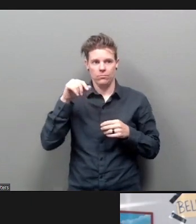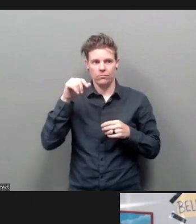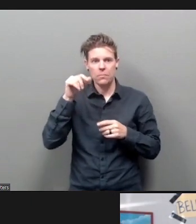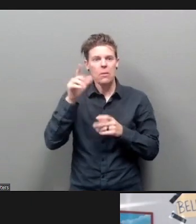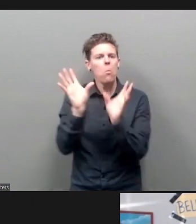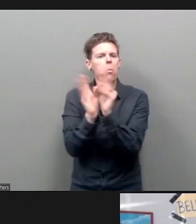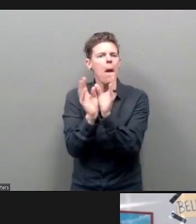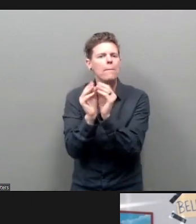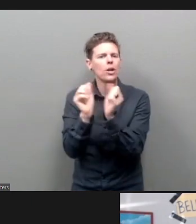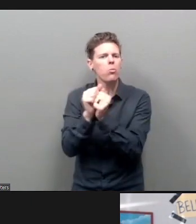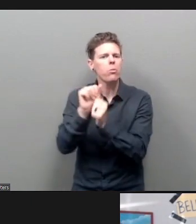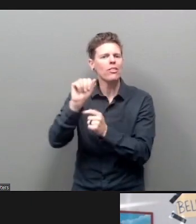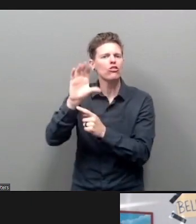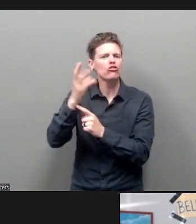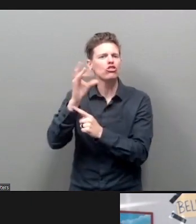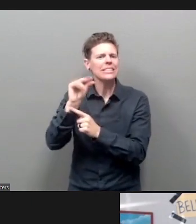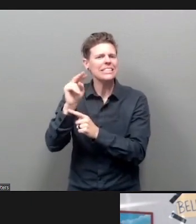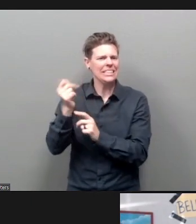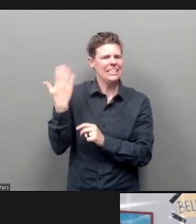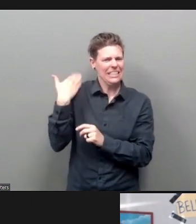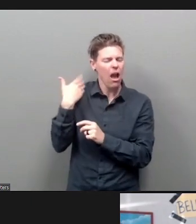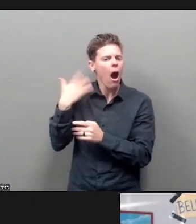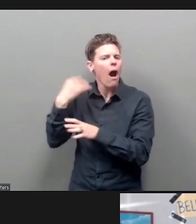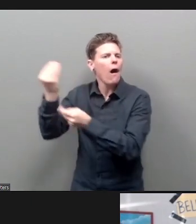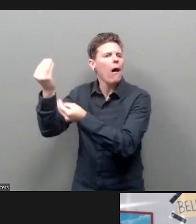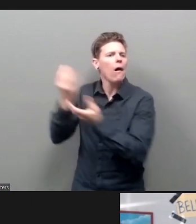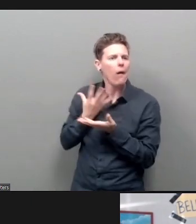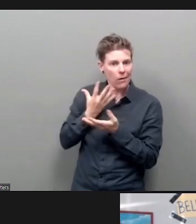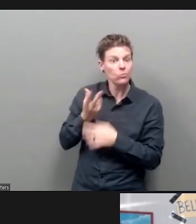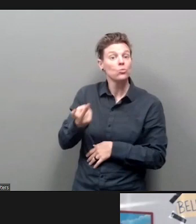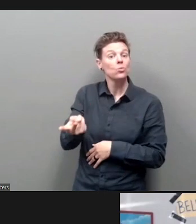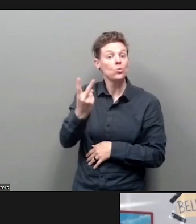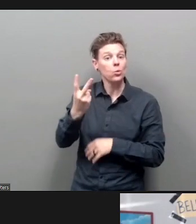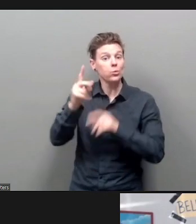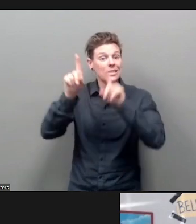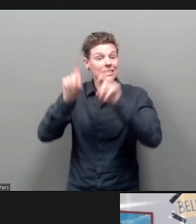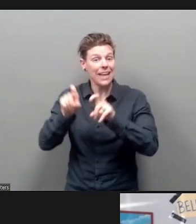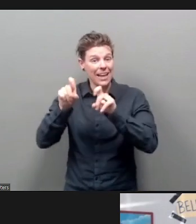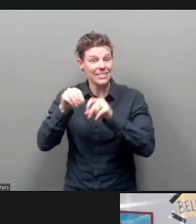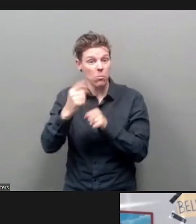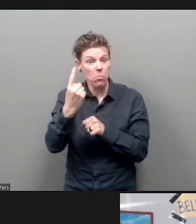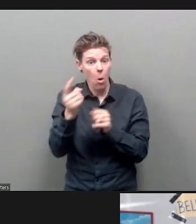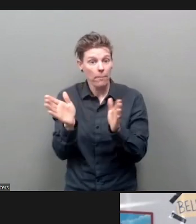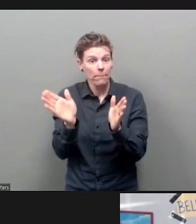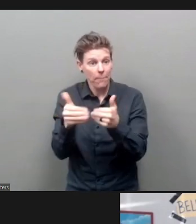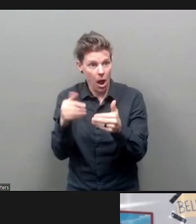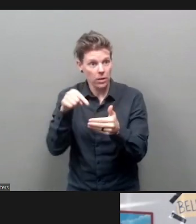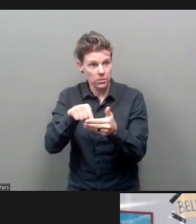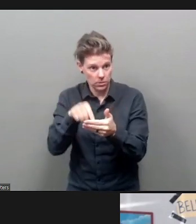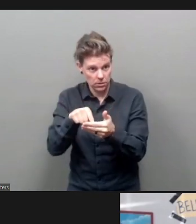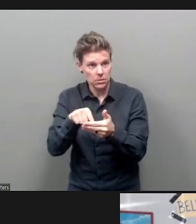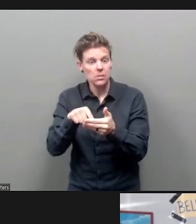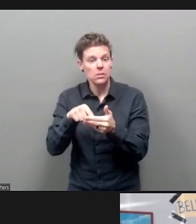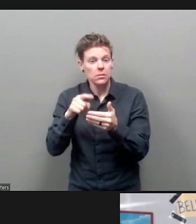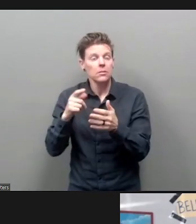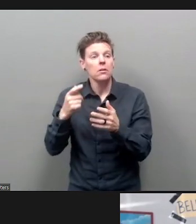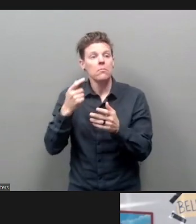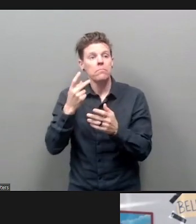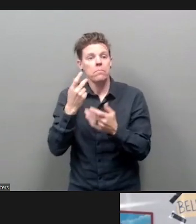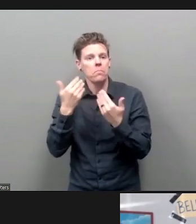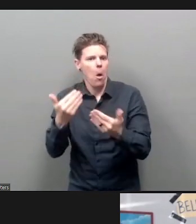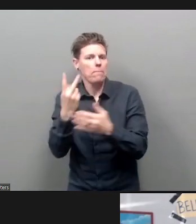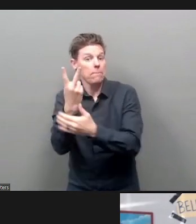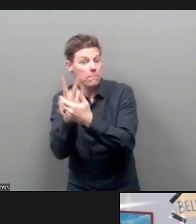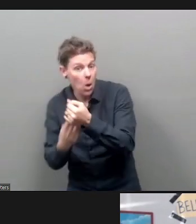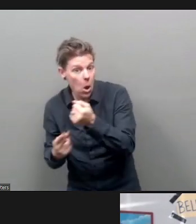if you buy a home test that has 2 in it, you should take both of them because the first one might give you a false negative. And that's the first and only time I've